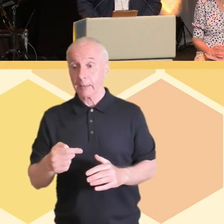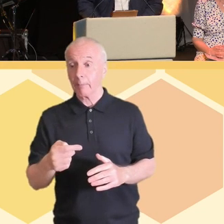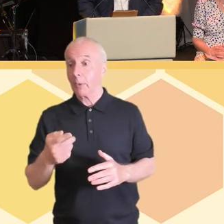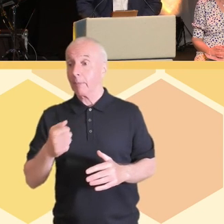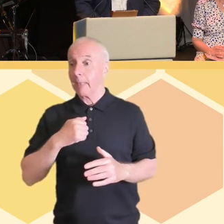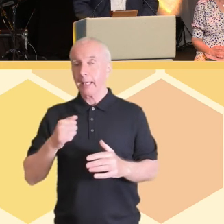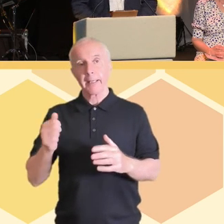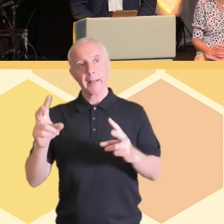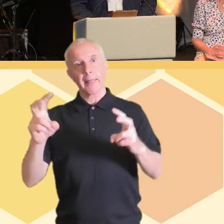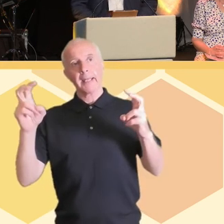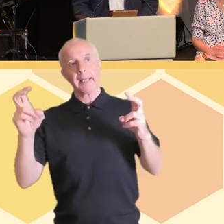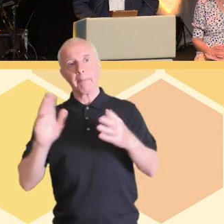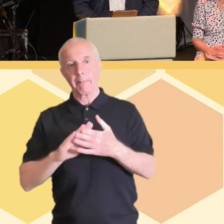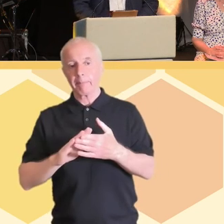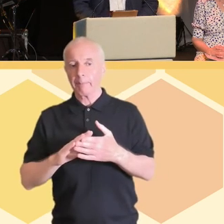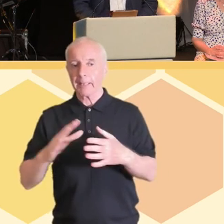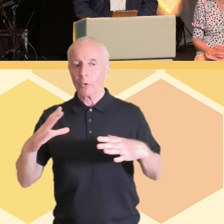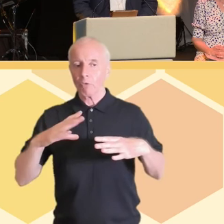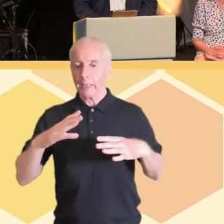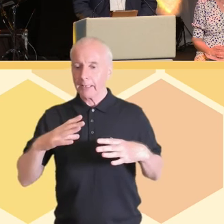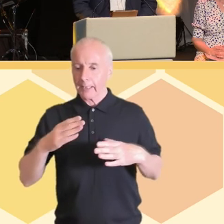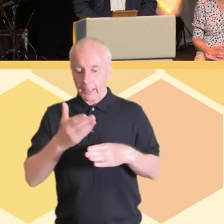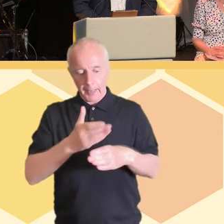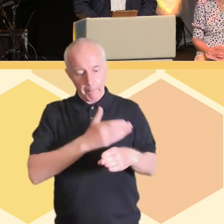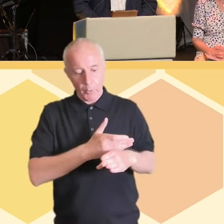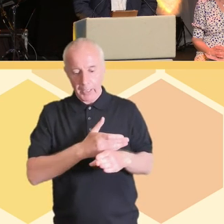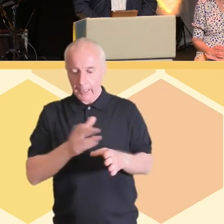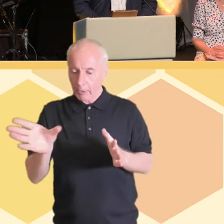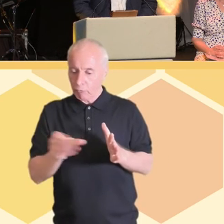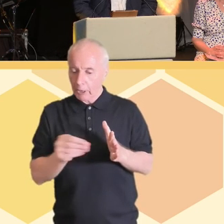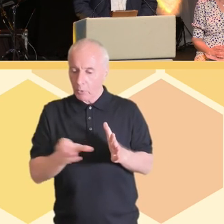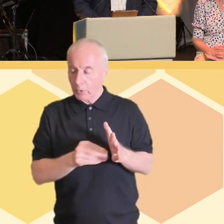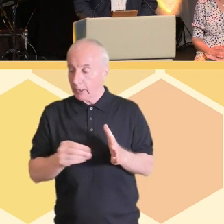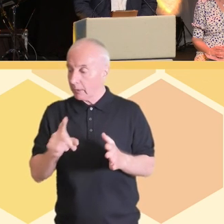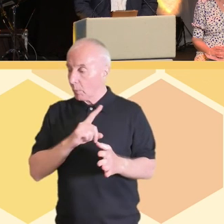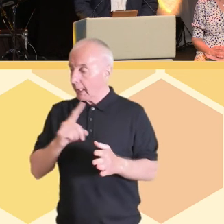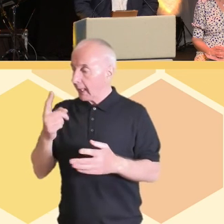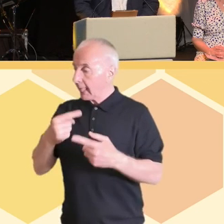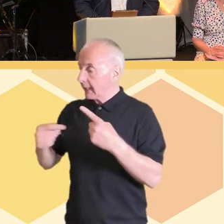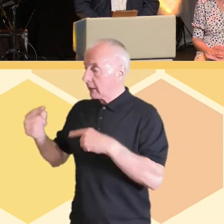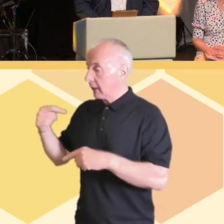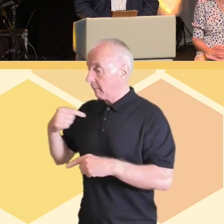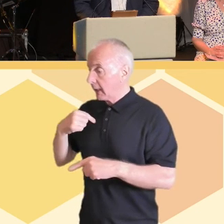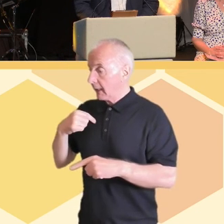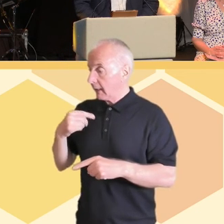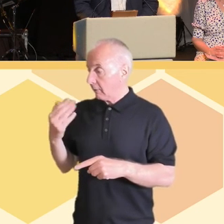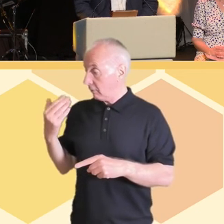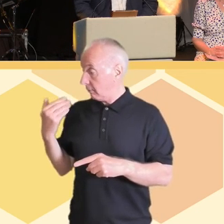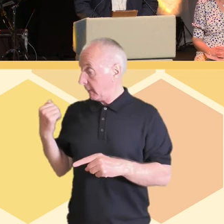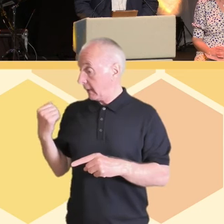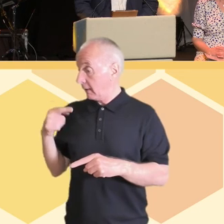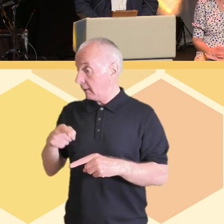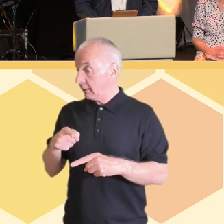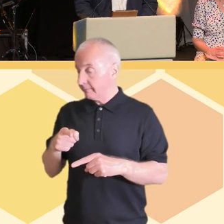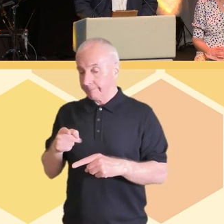theme had been recorded previously, as on the occasion of the assembly, I'd only just been discharged from